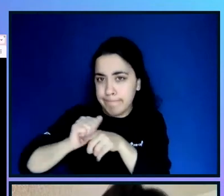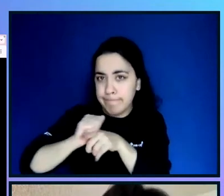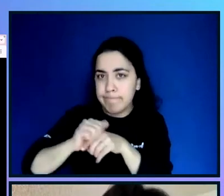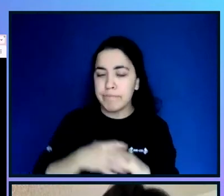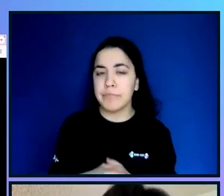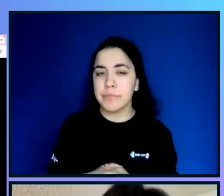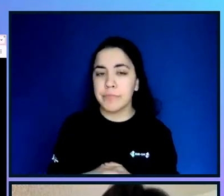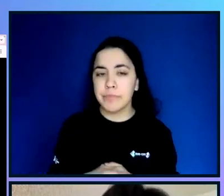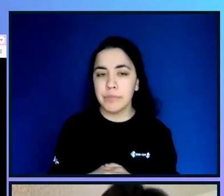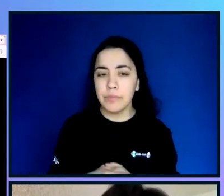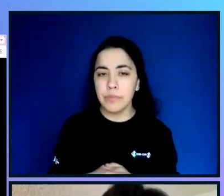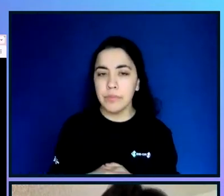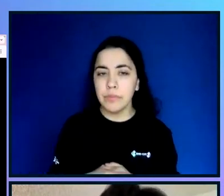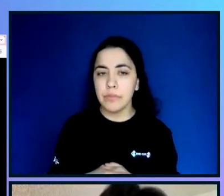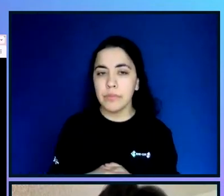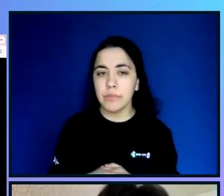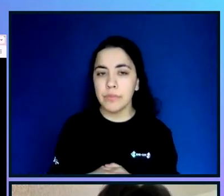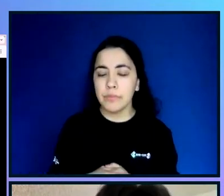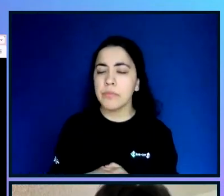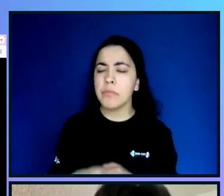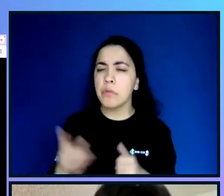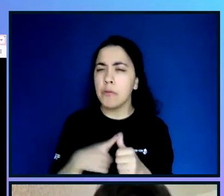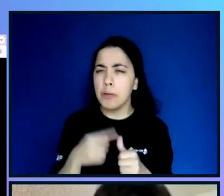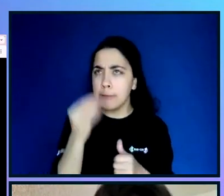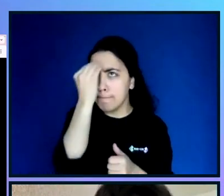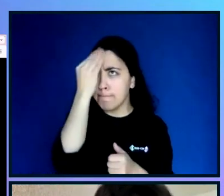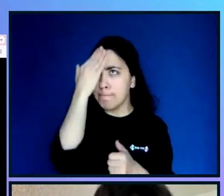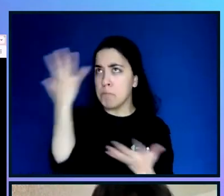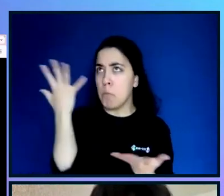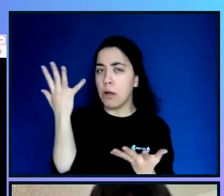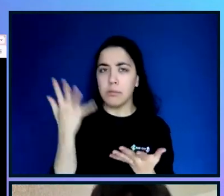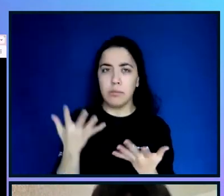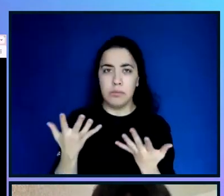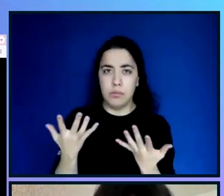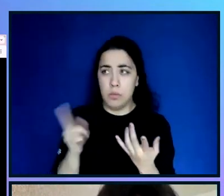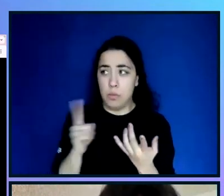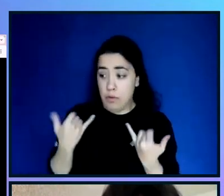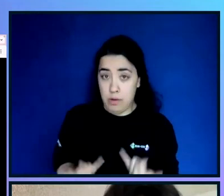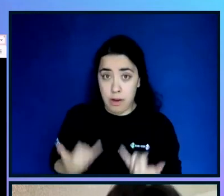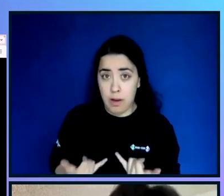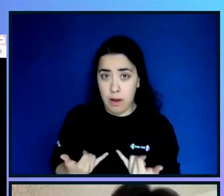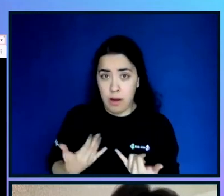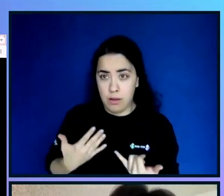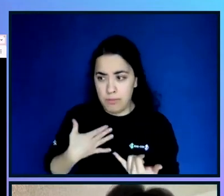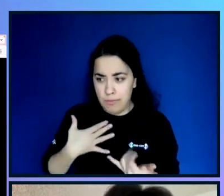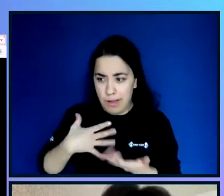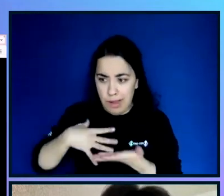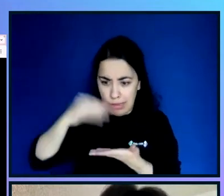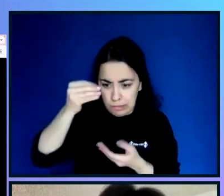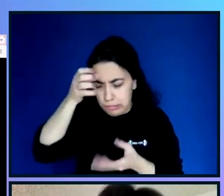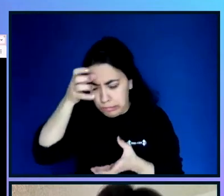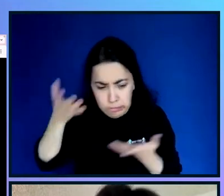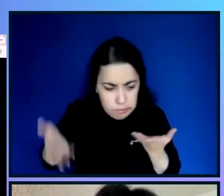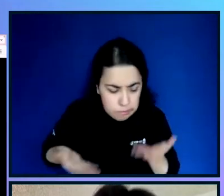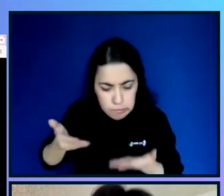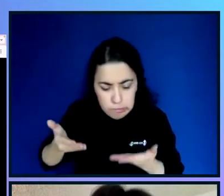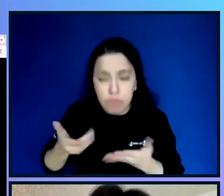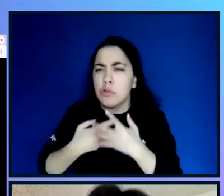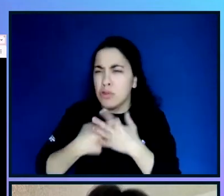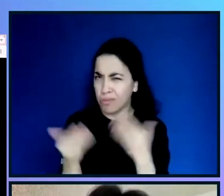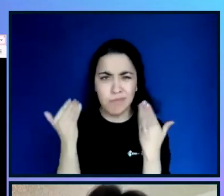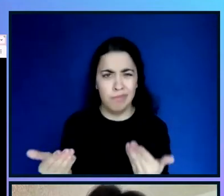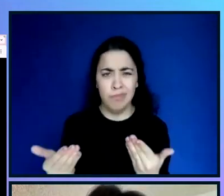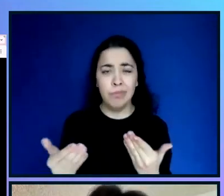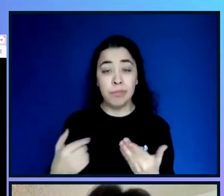first takeaway, and that's to start where you are. The ask for education came my way because I had prior experience